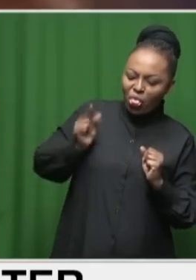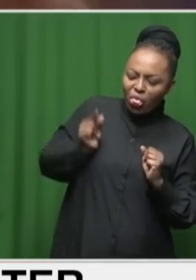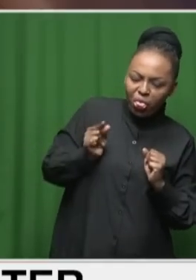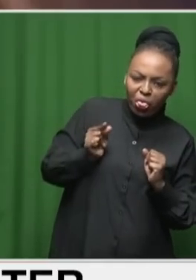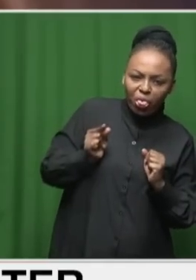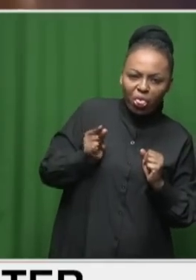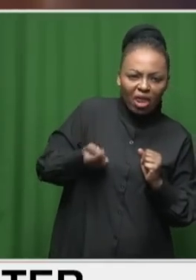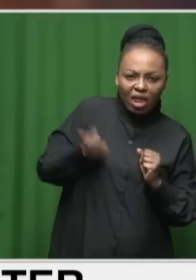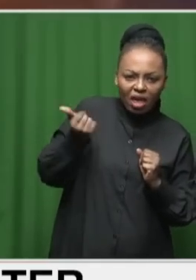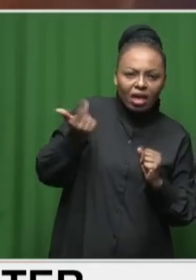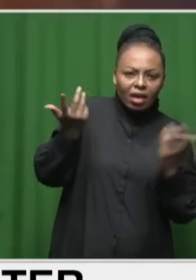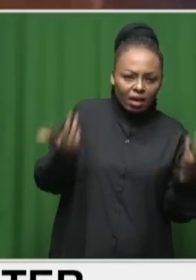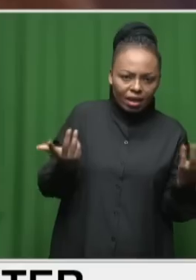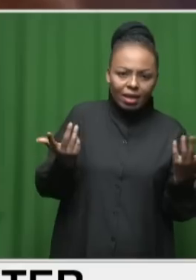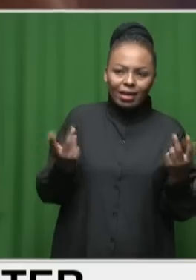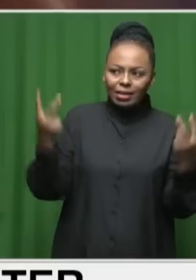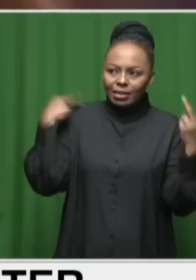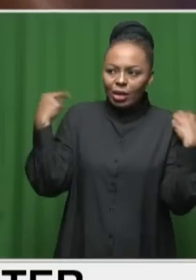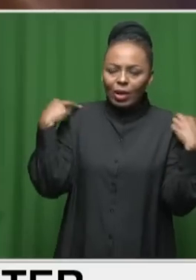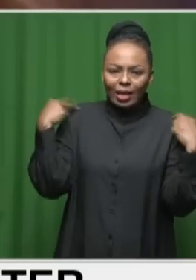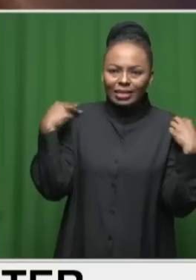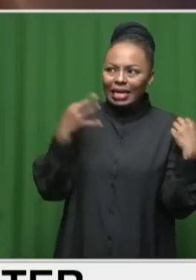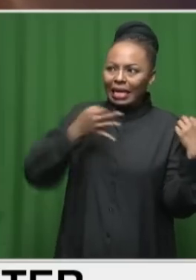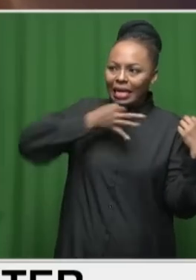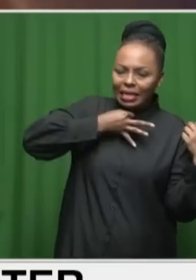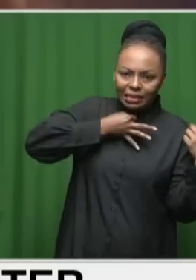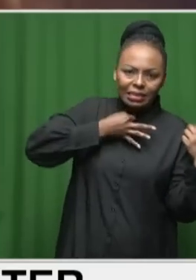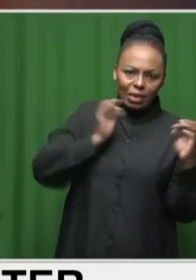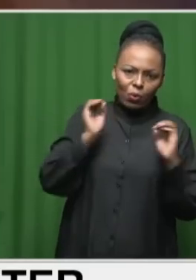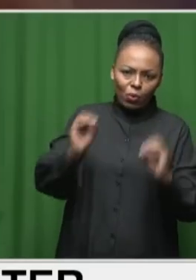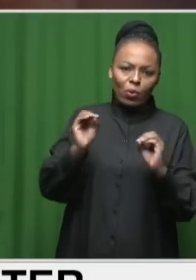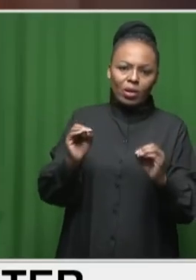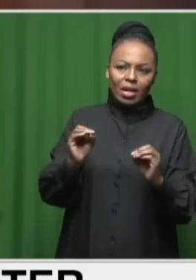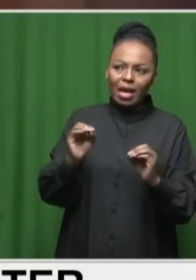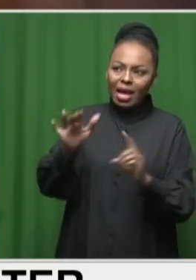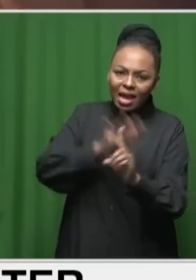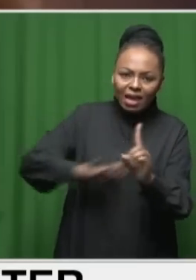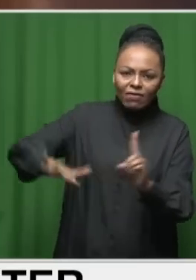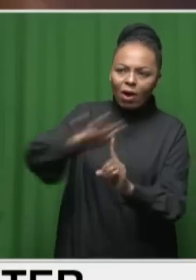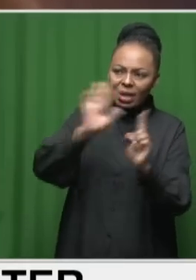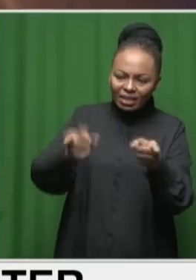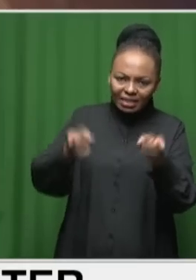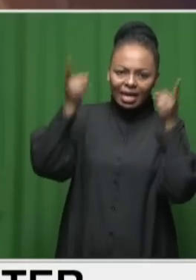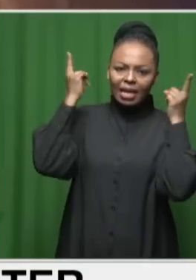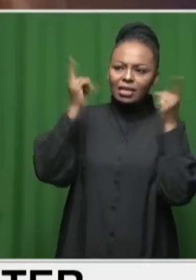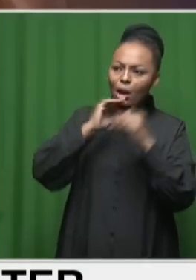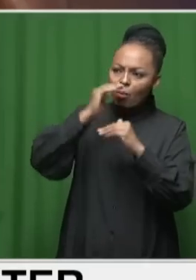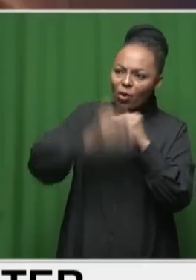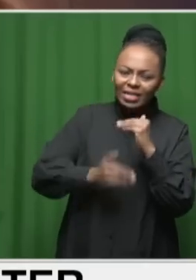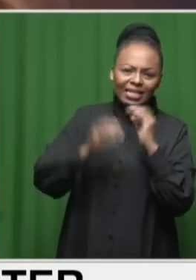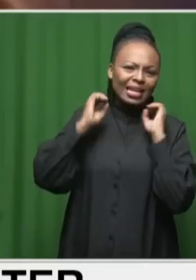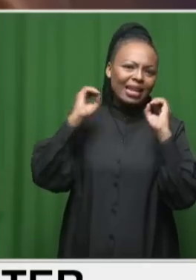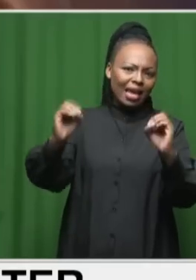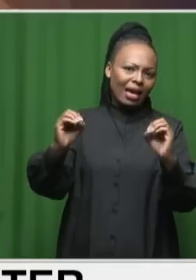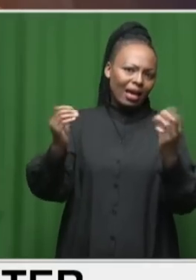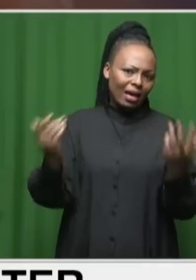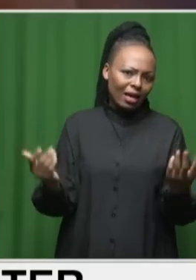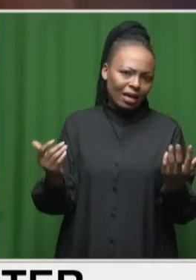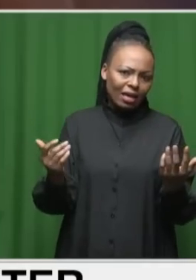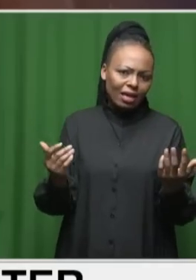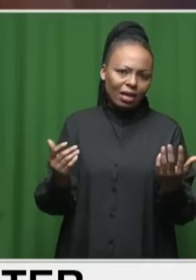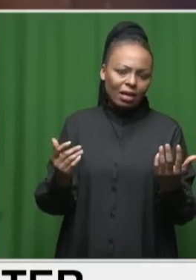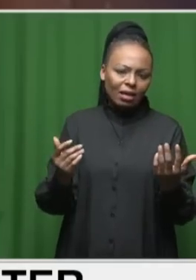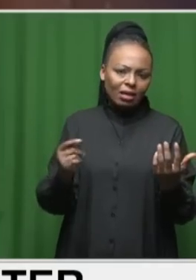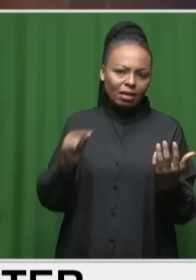big security risks. They work in a very dangerous environment and not protected, not heard. I mean, for example, there are ceramic